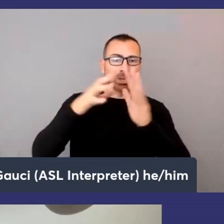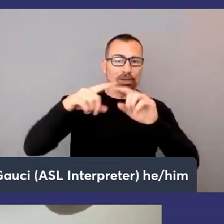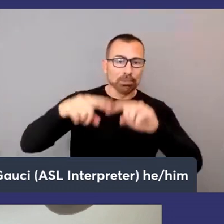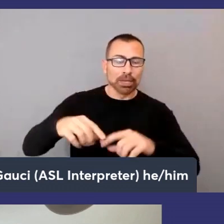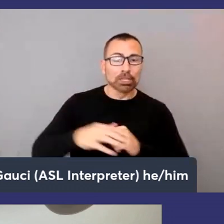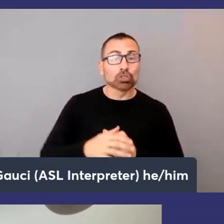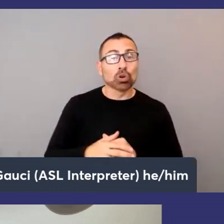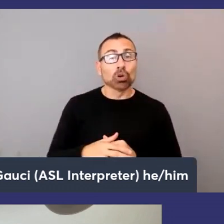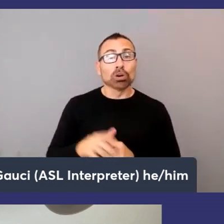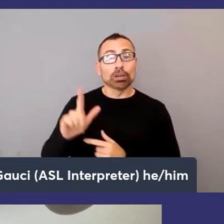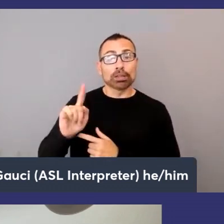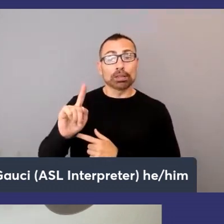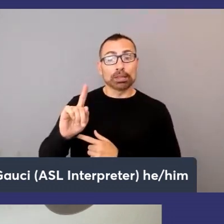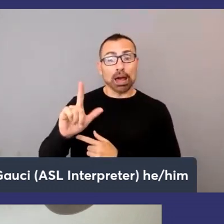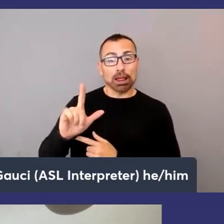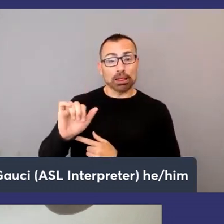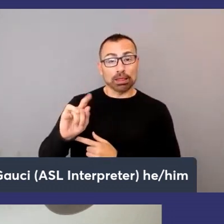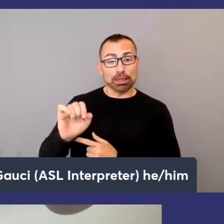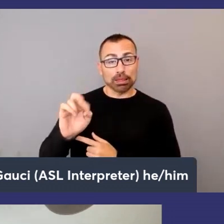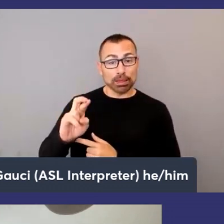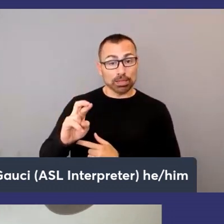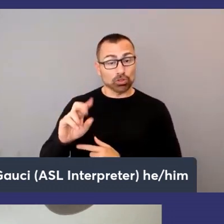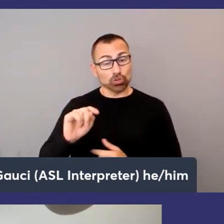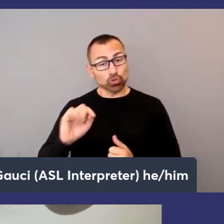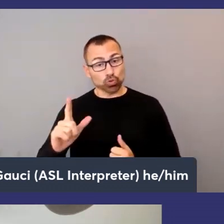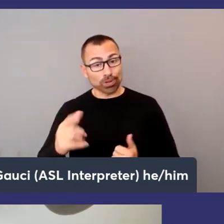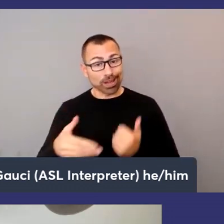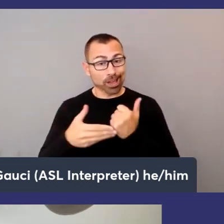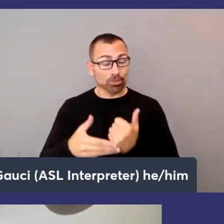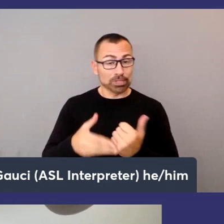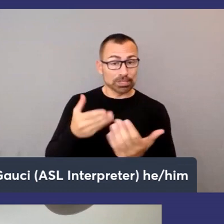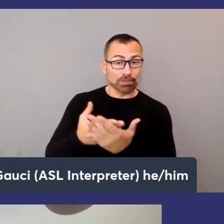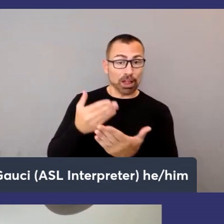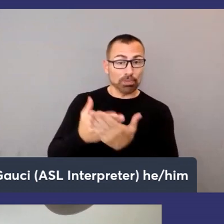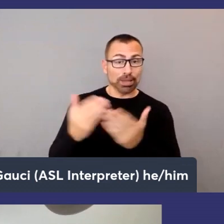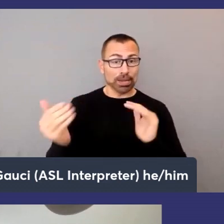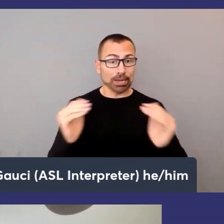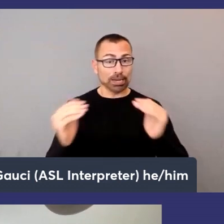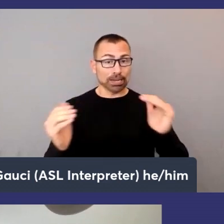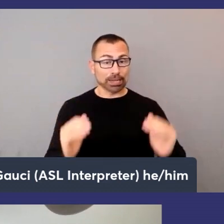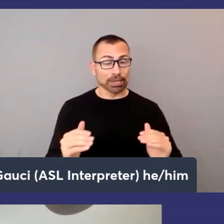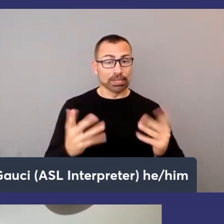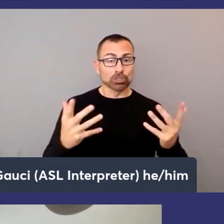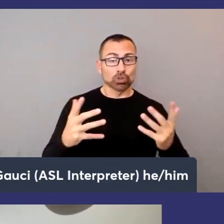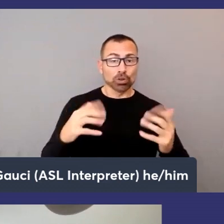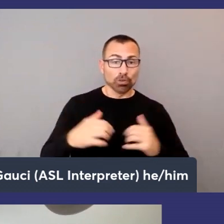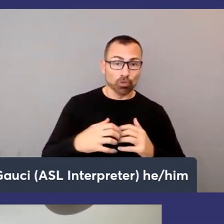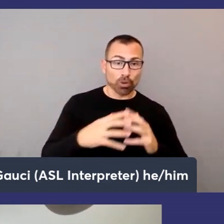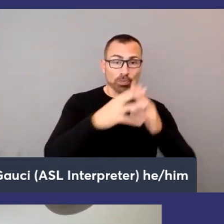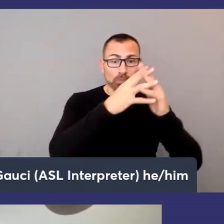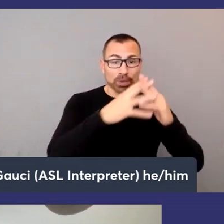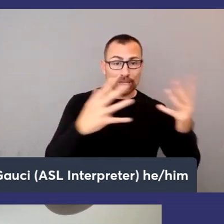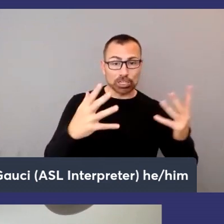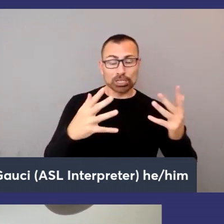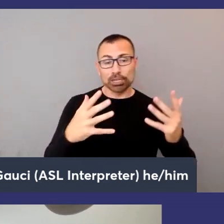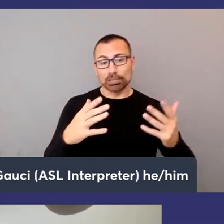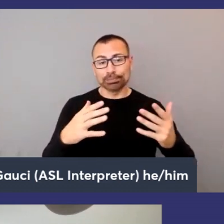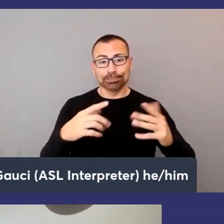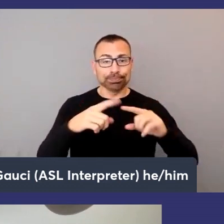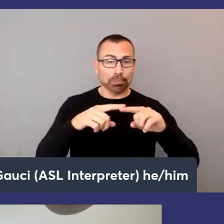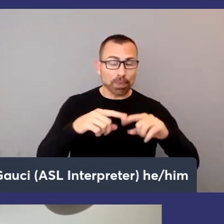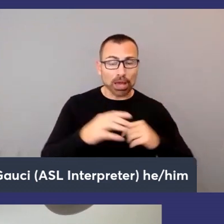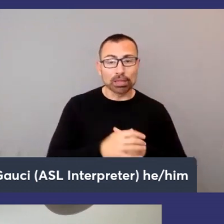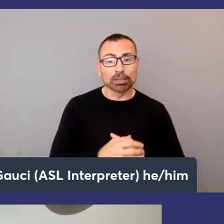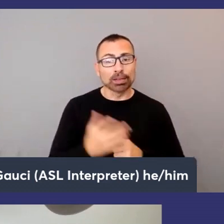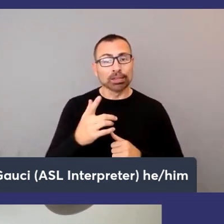it helps customer like validate their template against these like default CloudFormation based rules. These rules can be, hey, what is my template size? Whether my